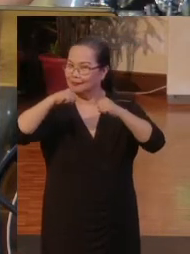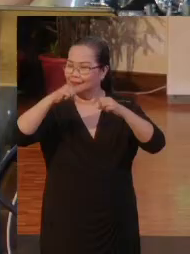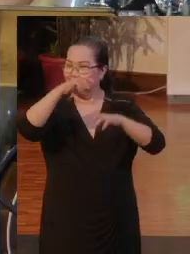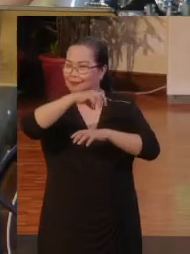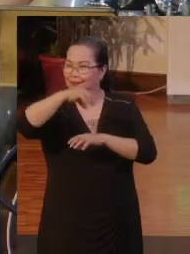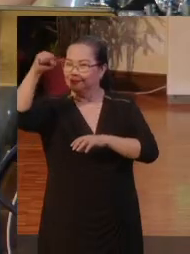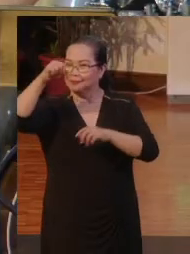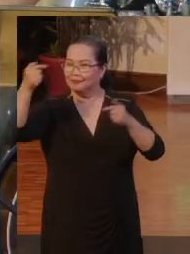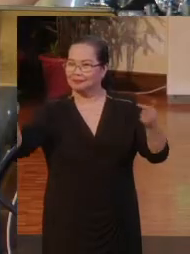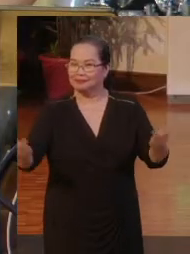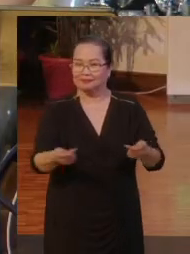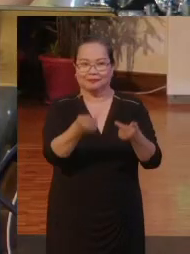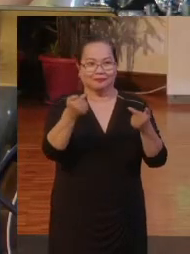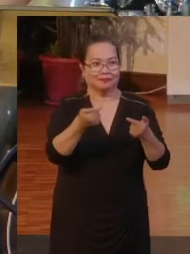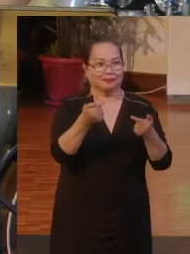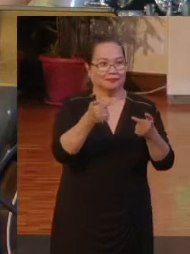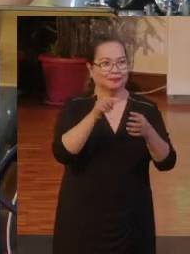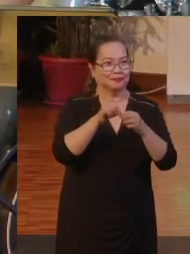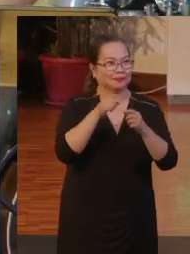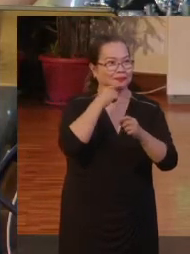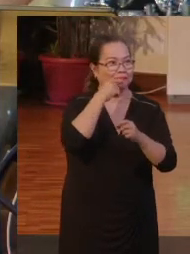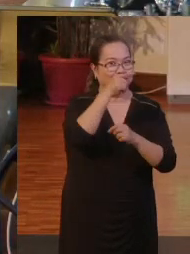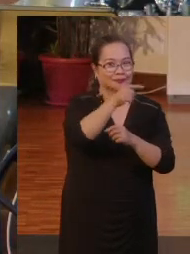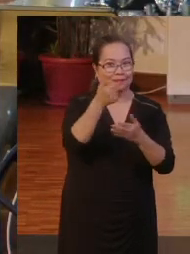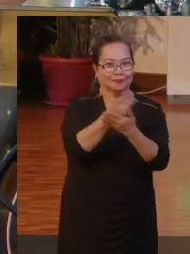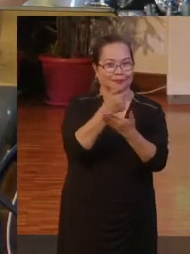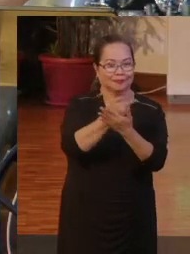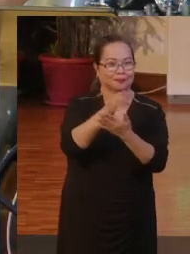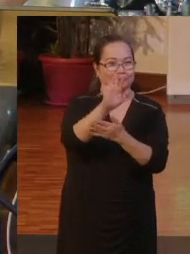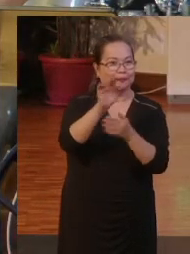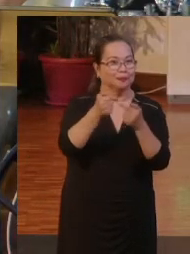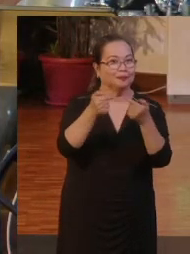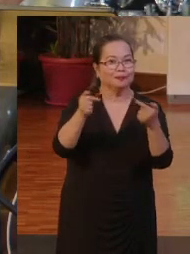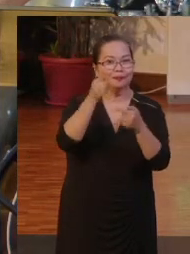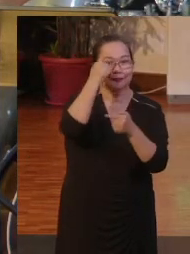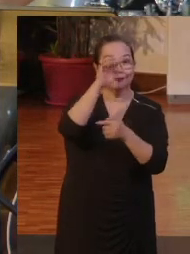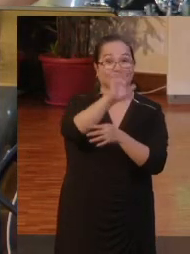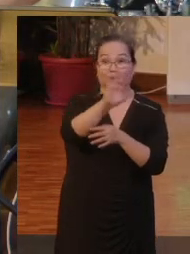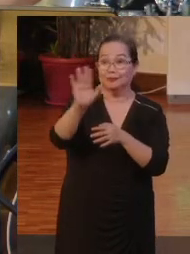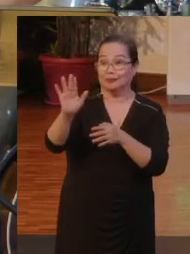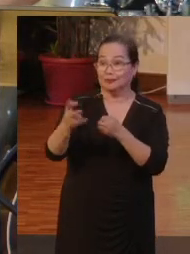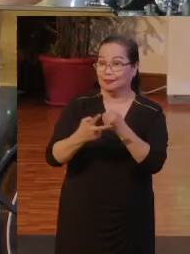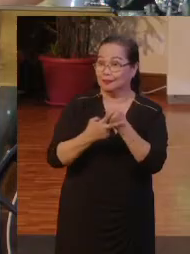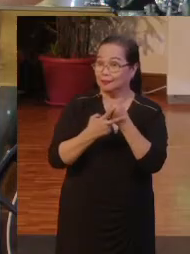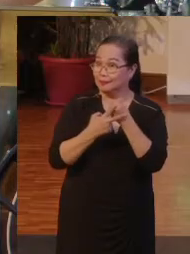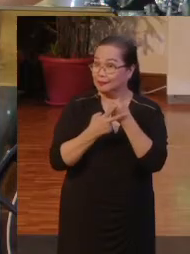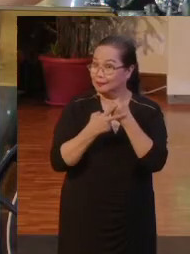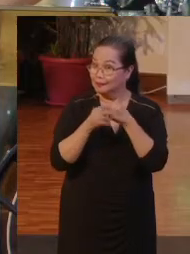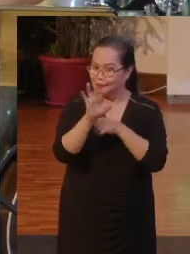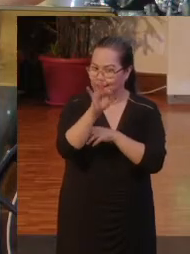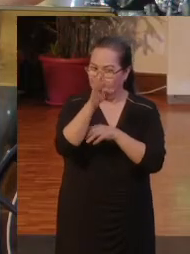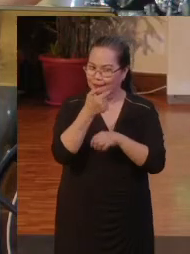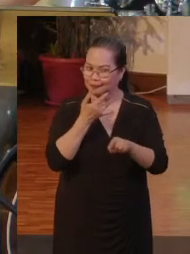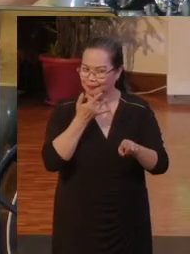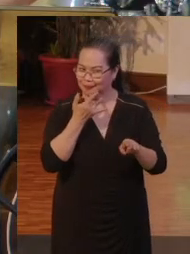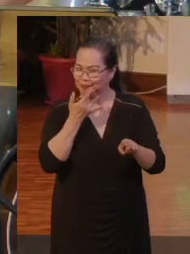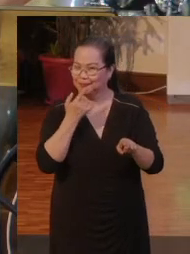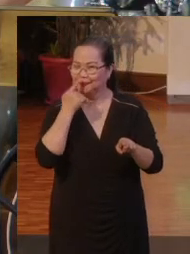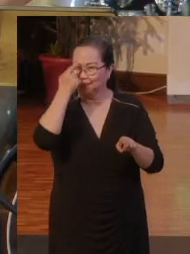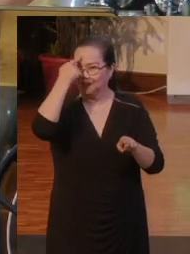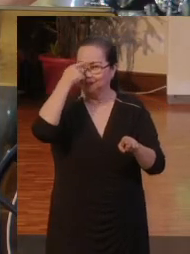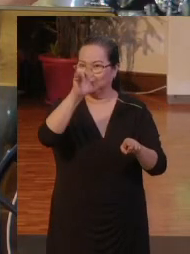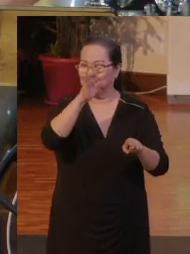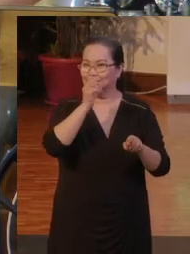away their sins. As regards the gospel, they are enemies for your sake. But as regards election, they are beloved for the sake of you,